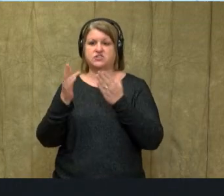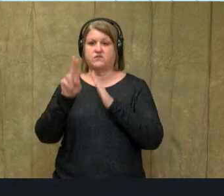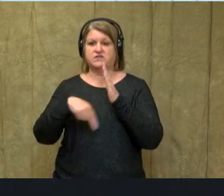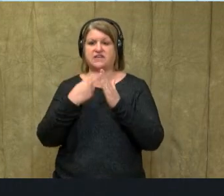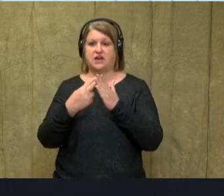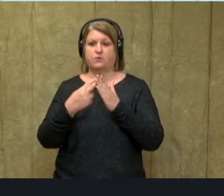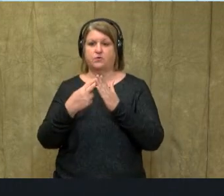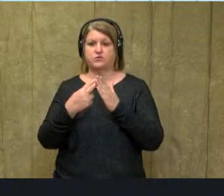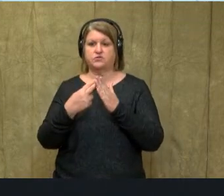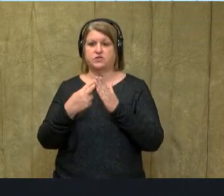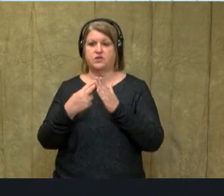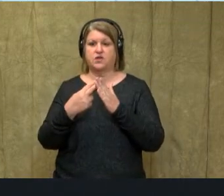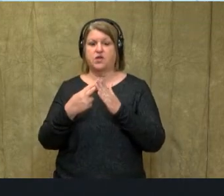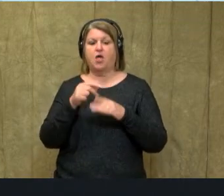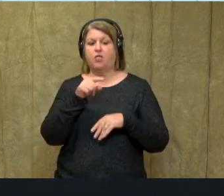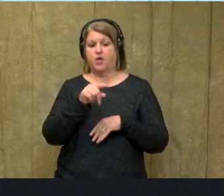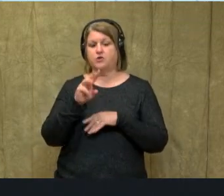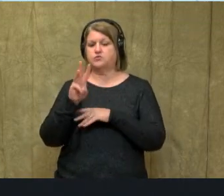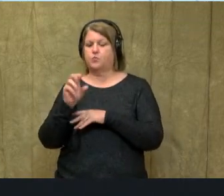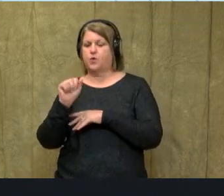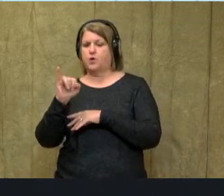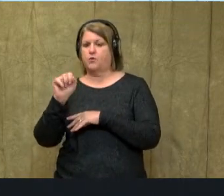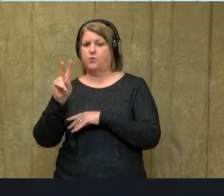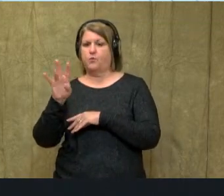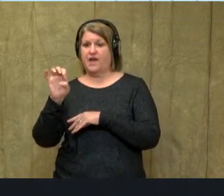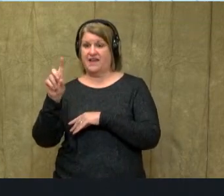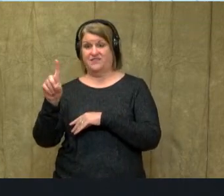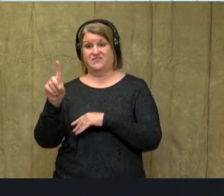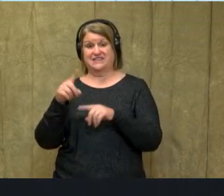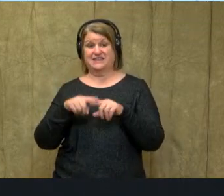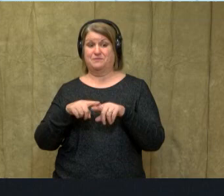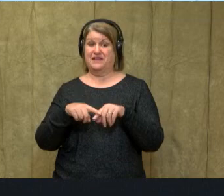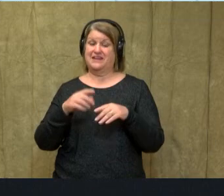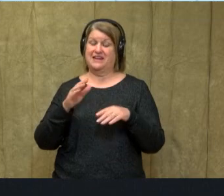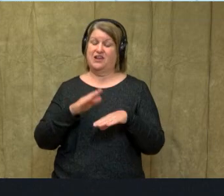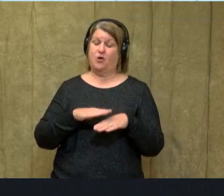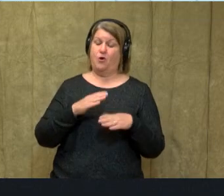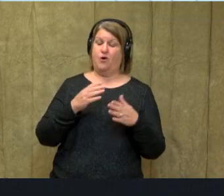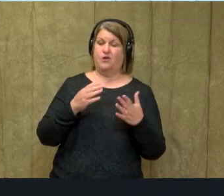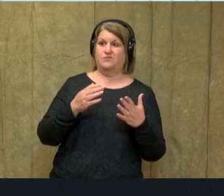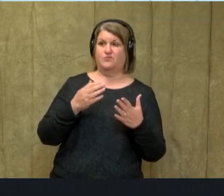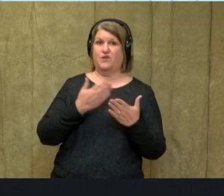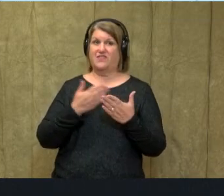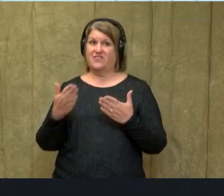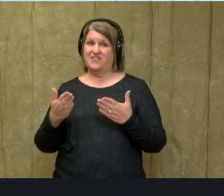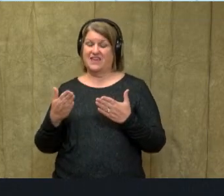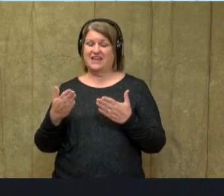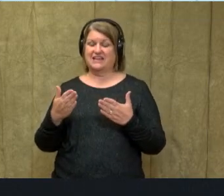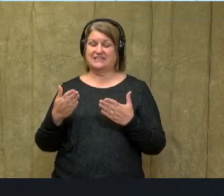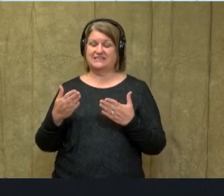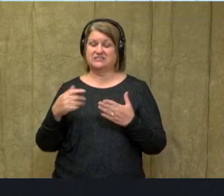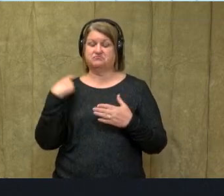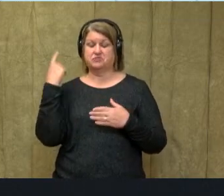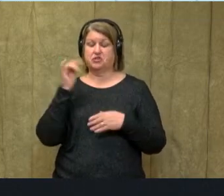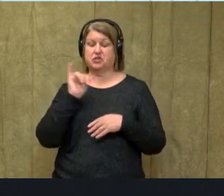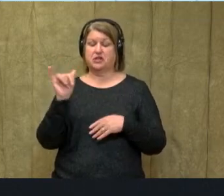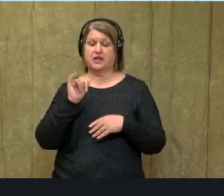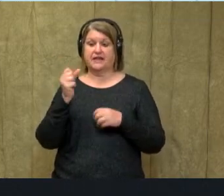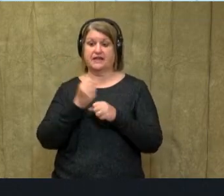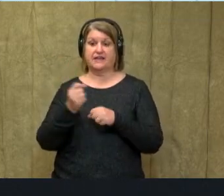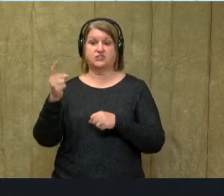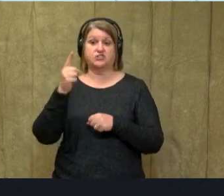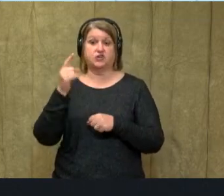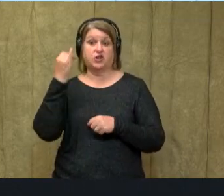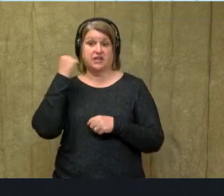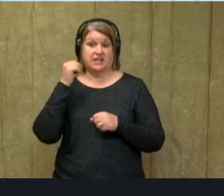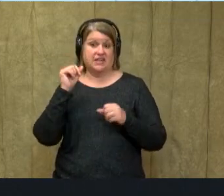depending on what normal looks like next year, those community service hour requirements could be back in place. So if you're able this summer,